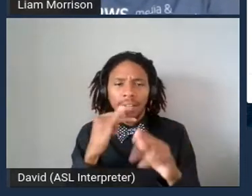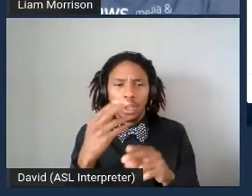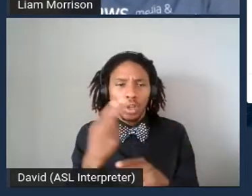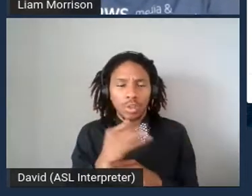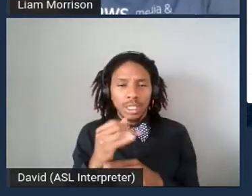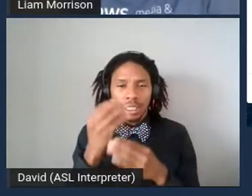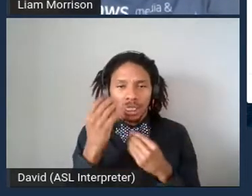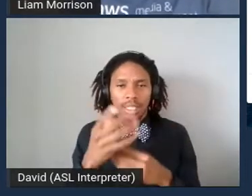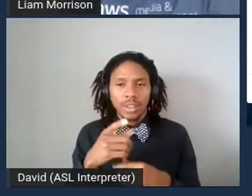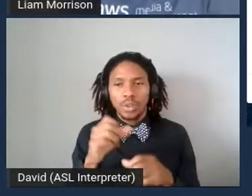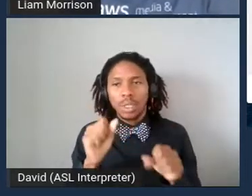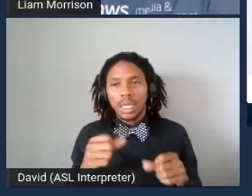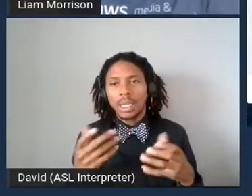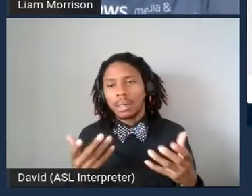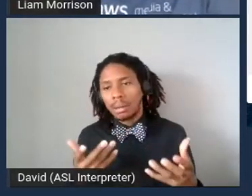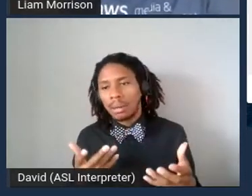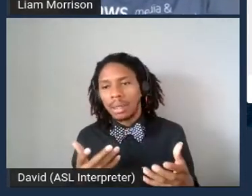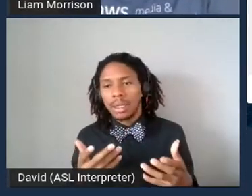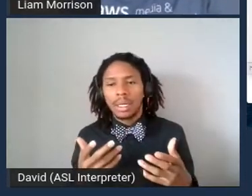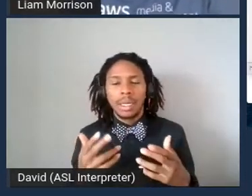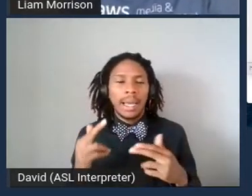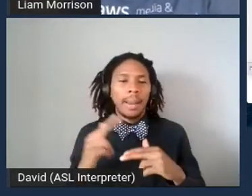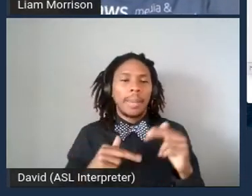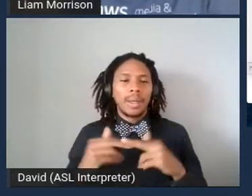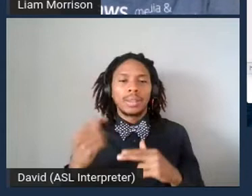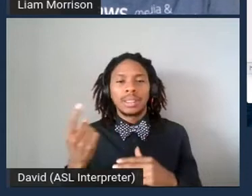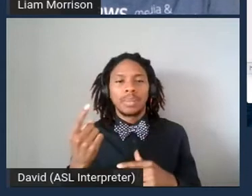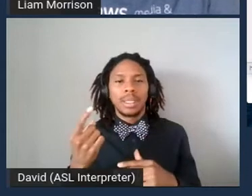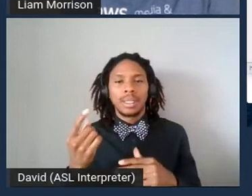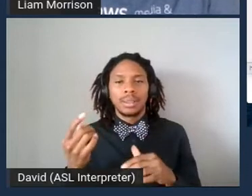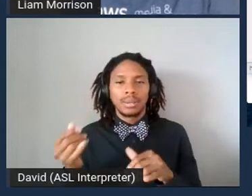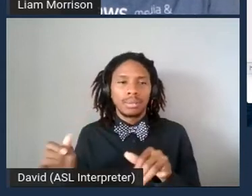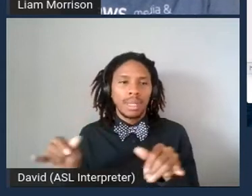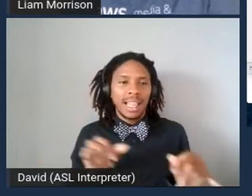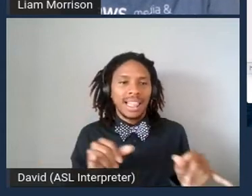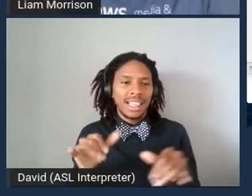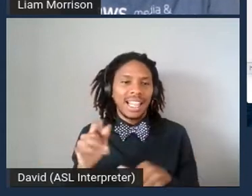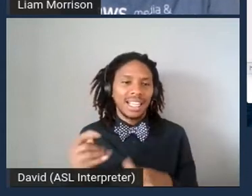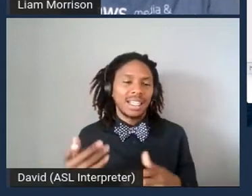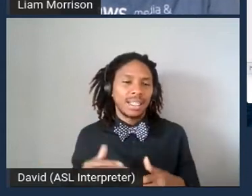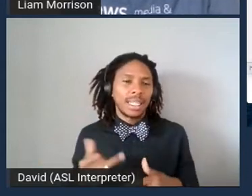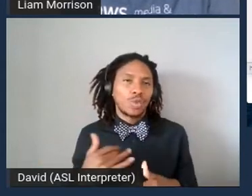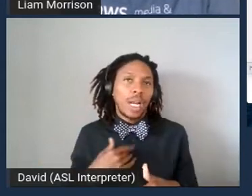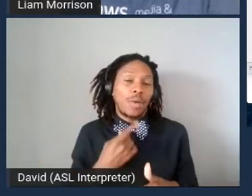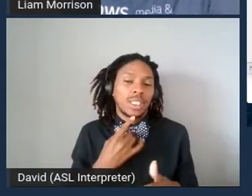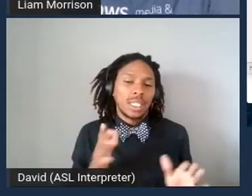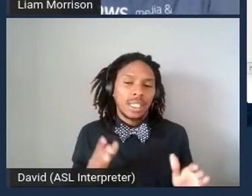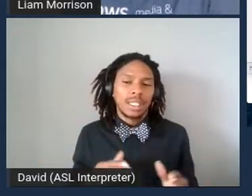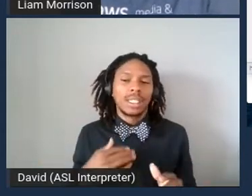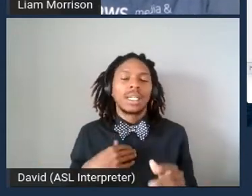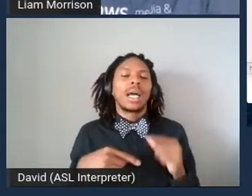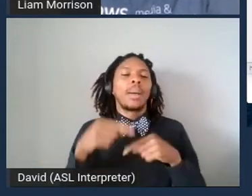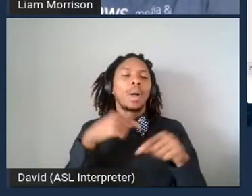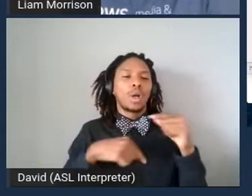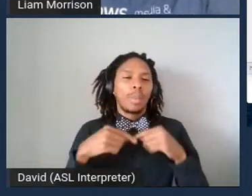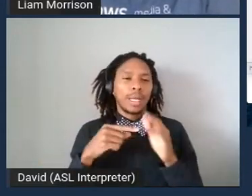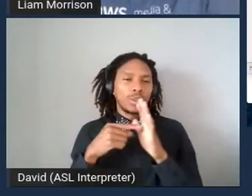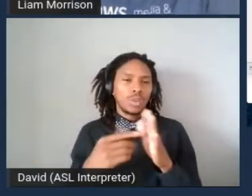you could build something like it. Is what I would say. So let me go back and show that